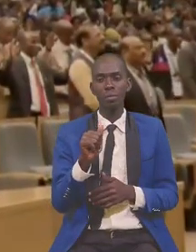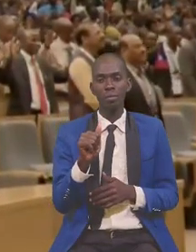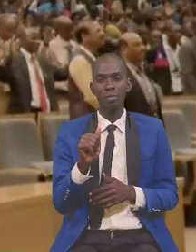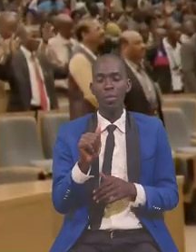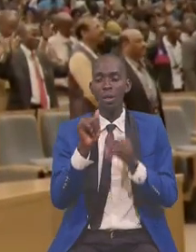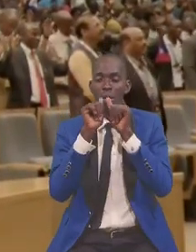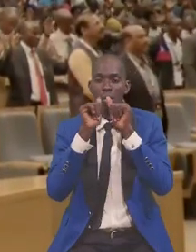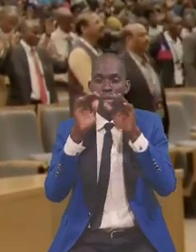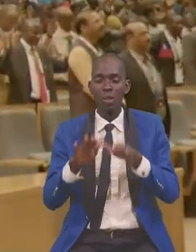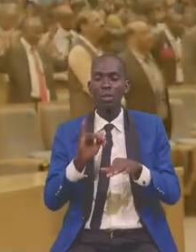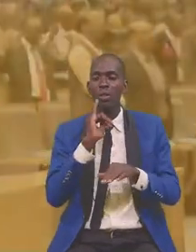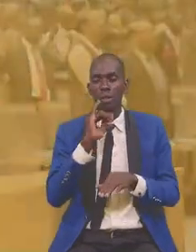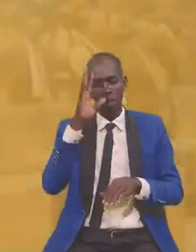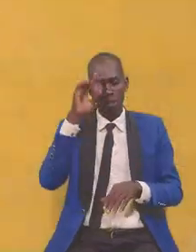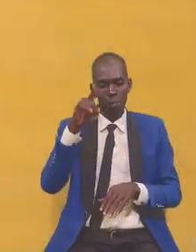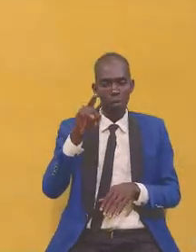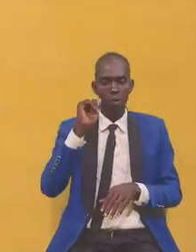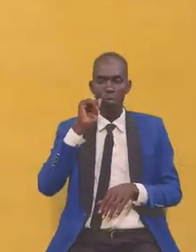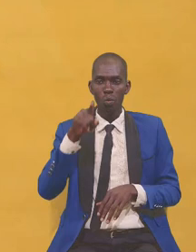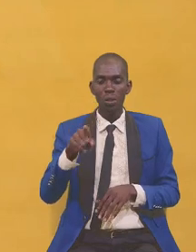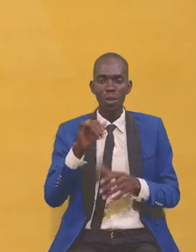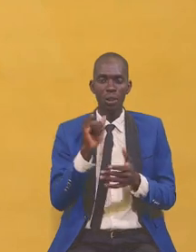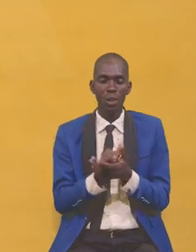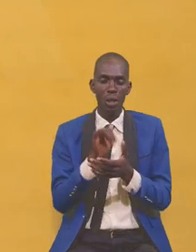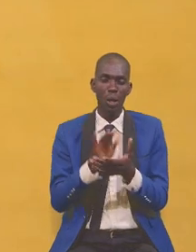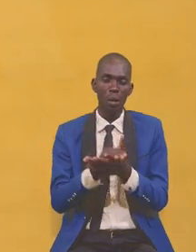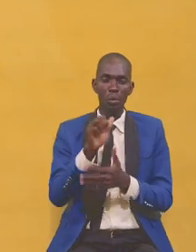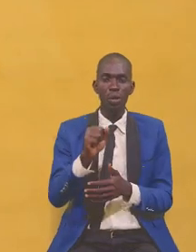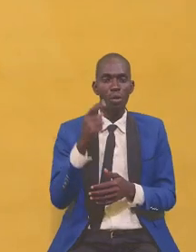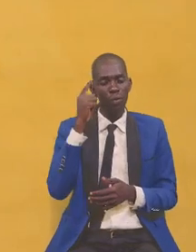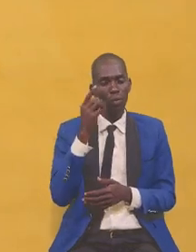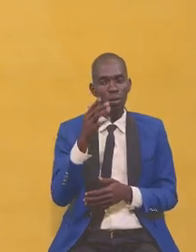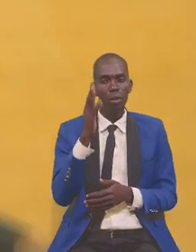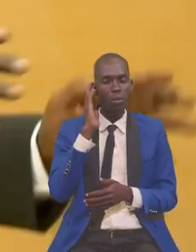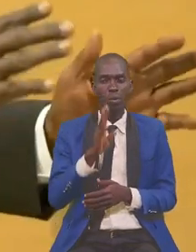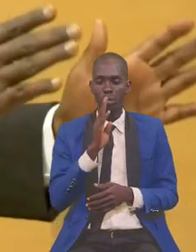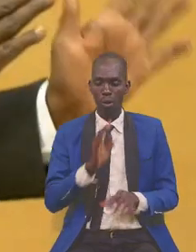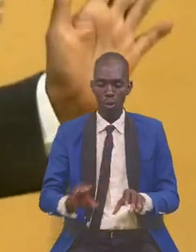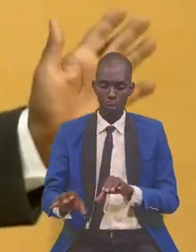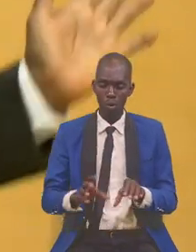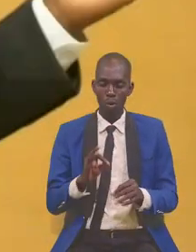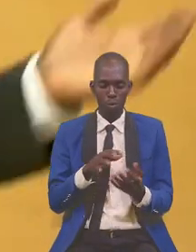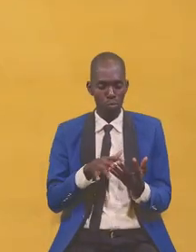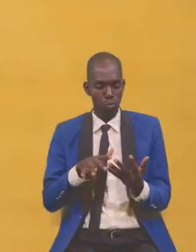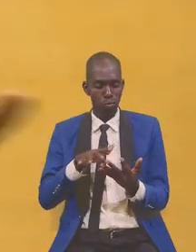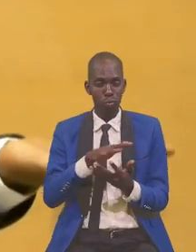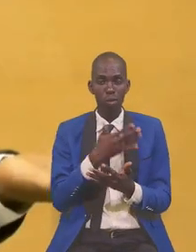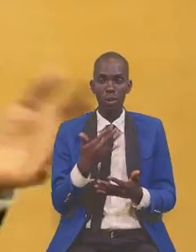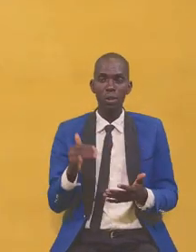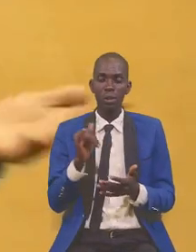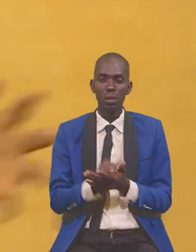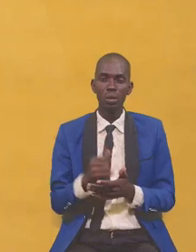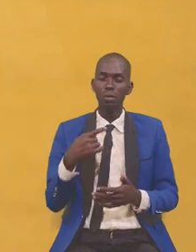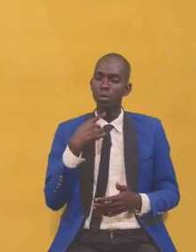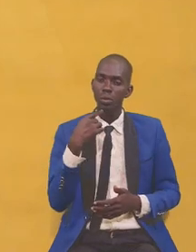Blessed is she and blessed is he that believes. For there shall be a performance of those things that were told